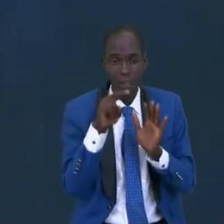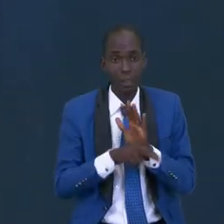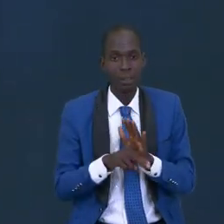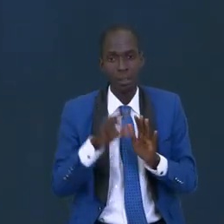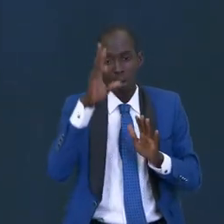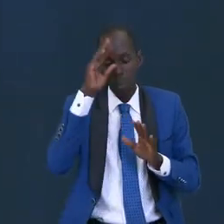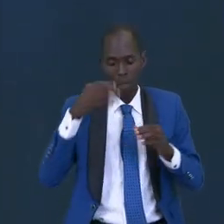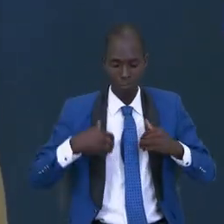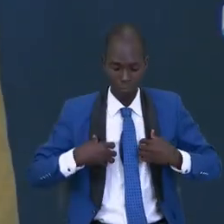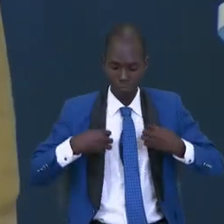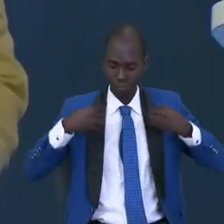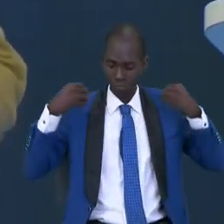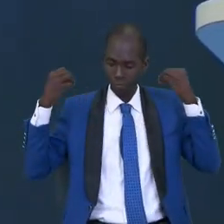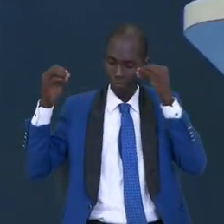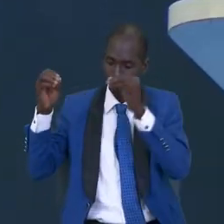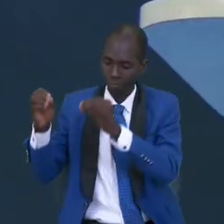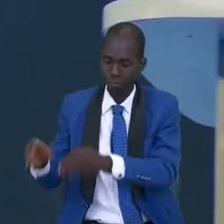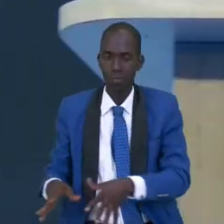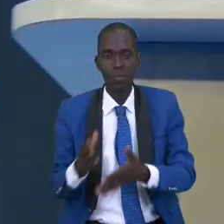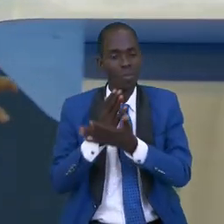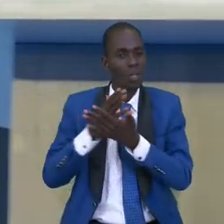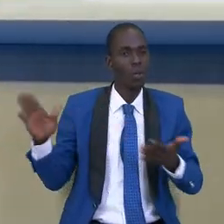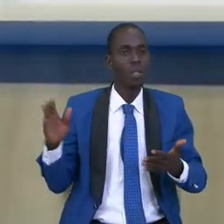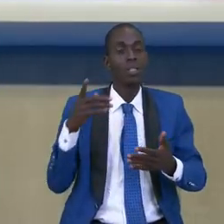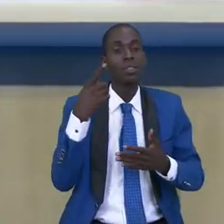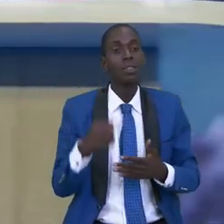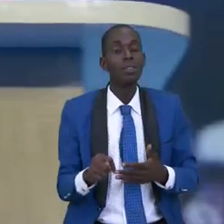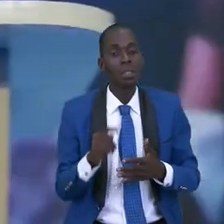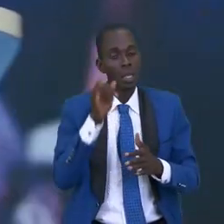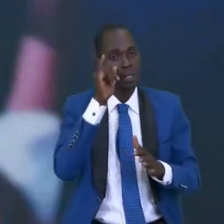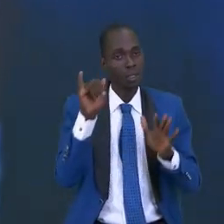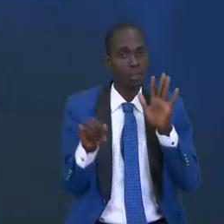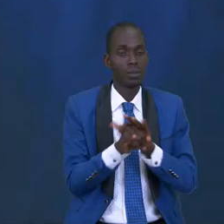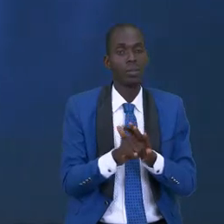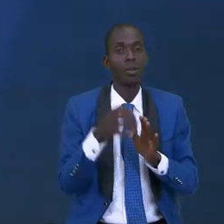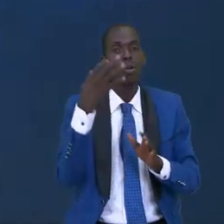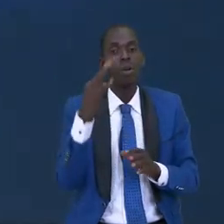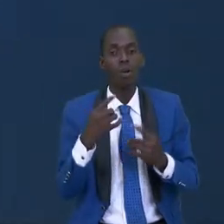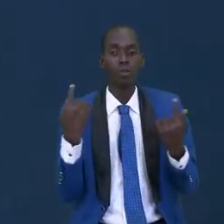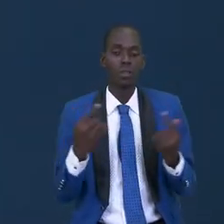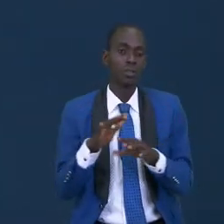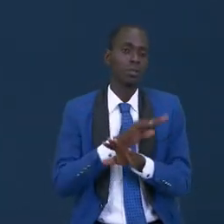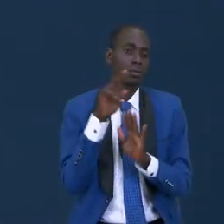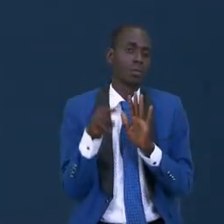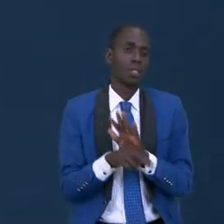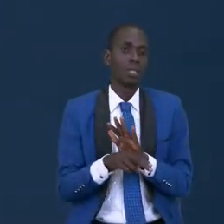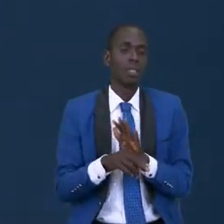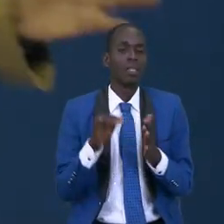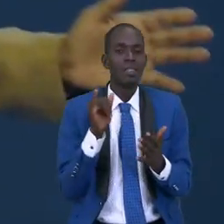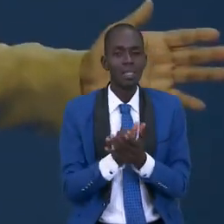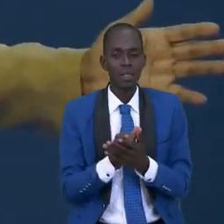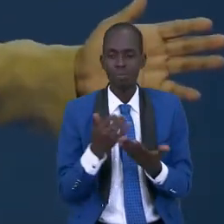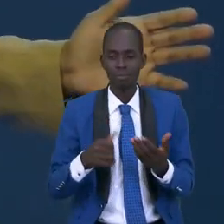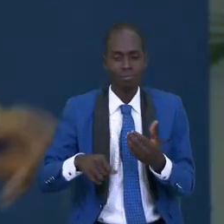off and he cast that away. The badge of sinfulness that